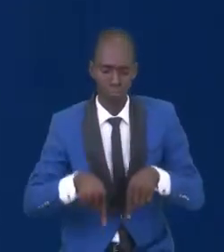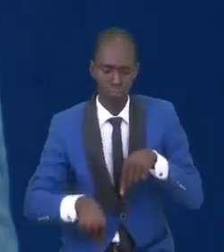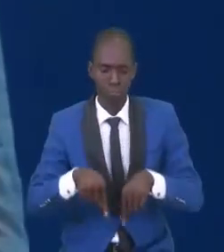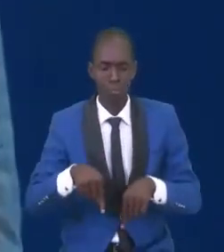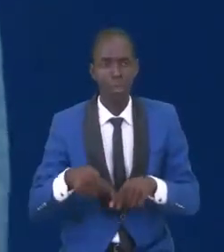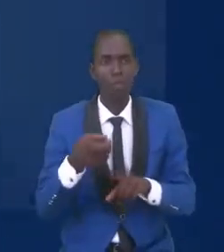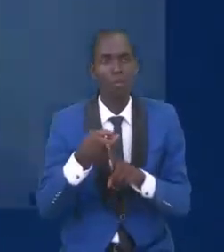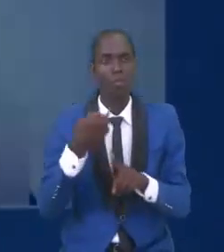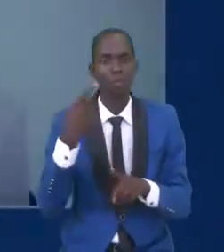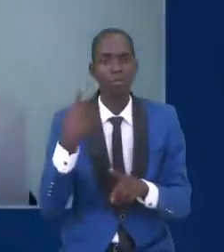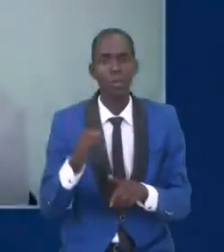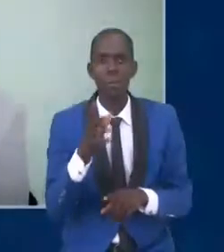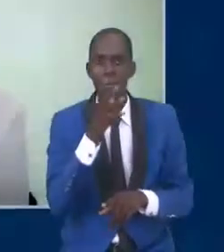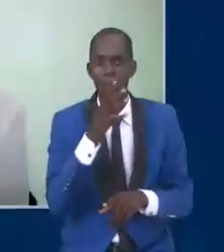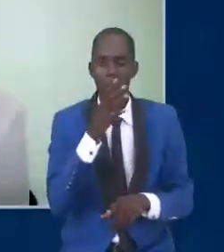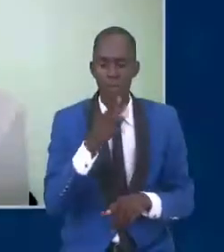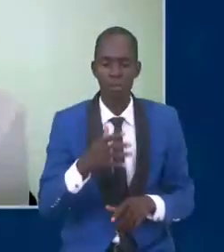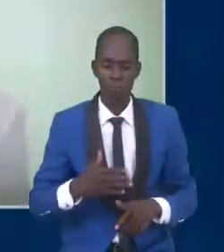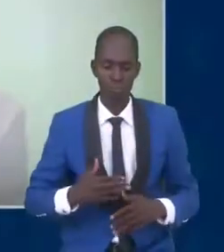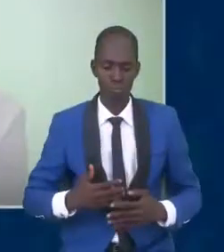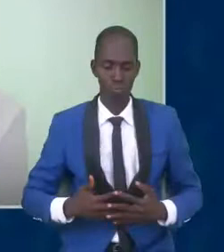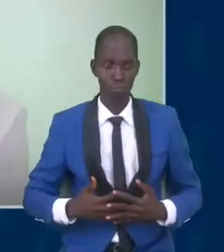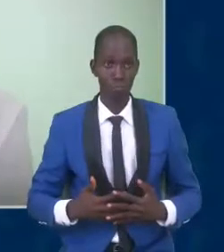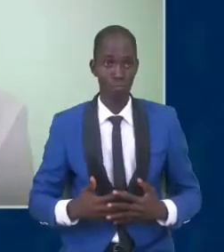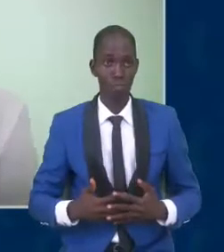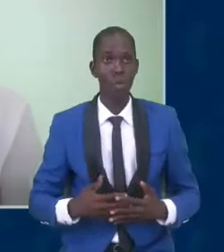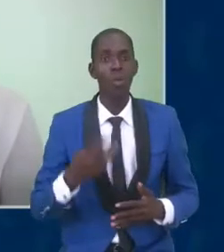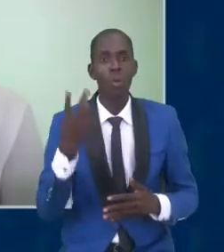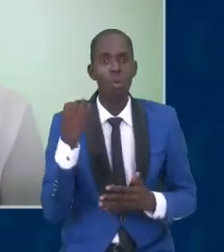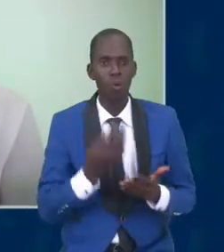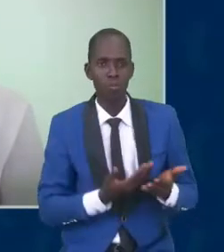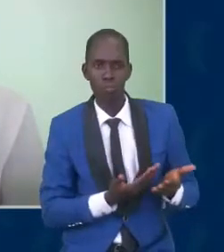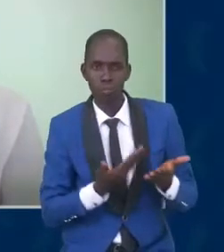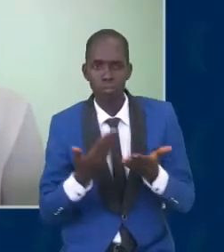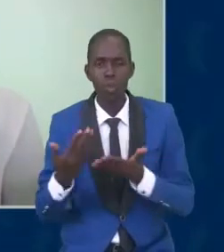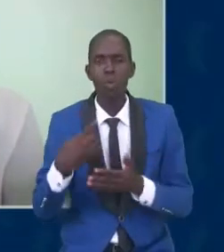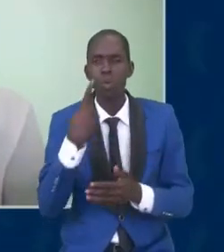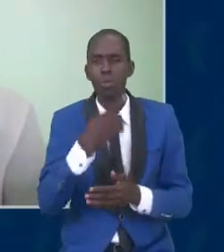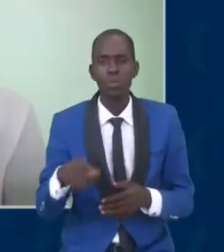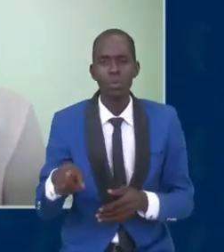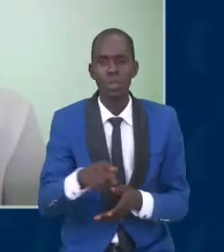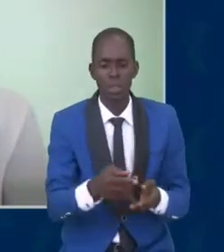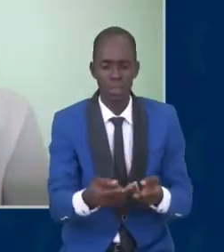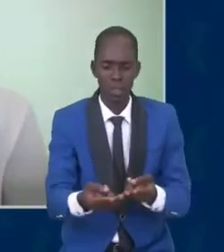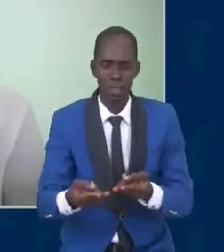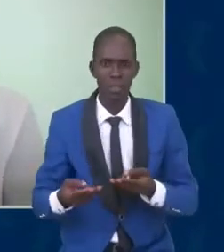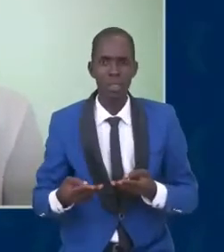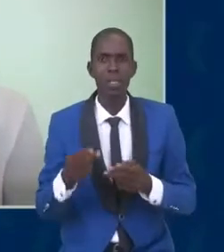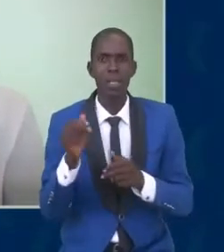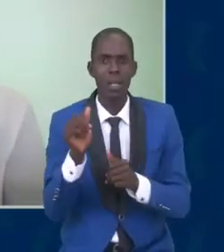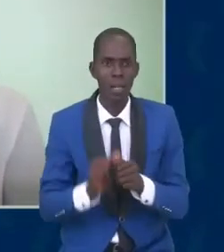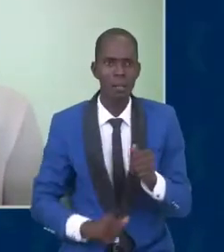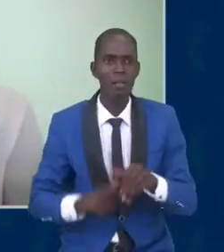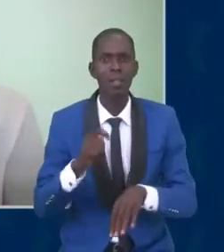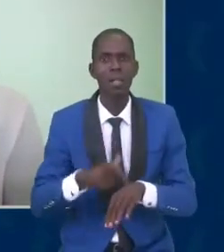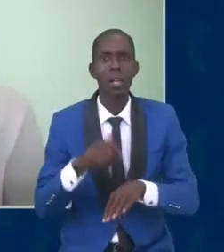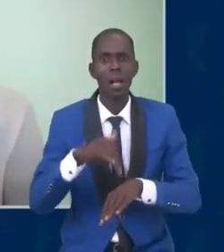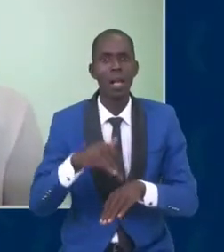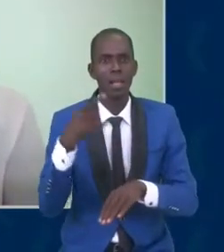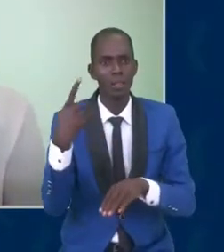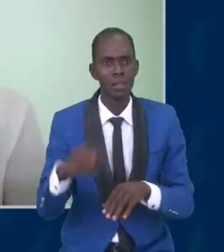mother's womb, was carried, whom they laid daily at the temple, at